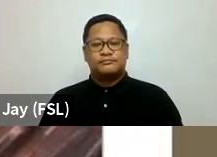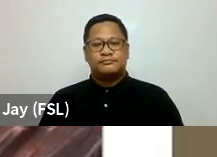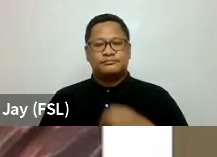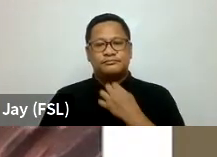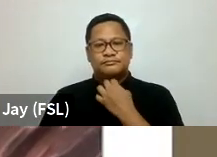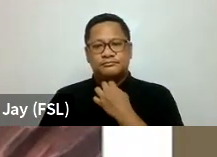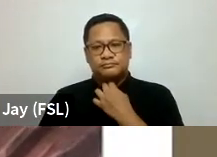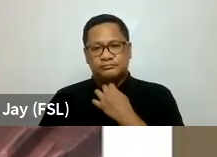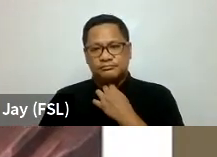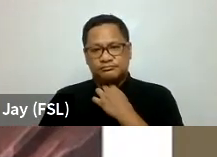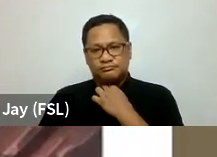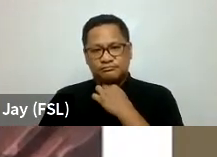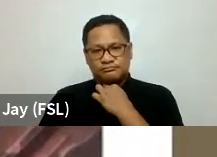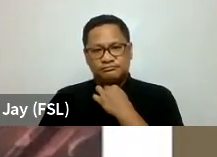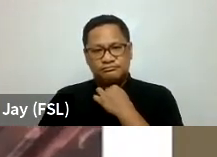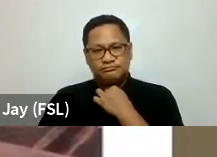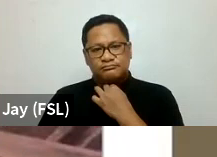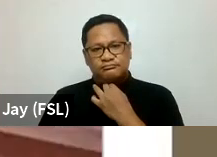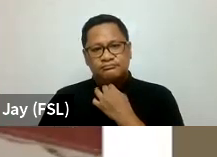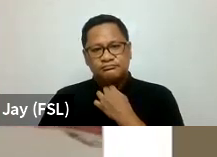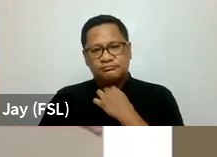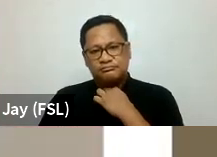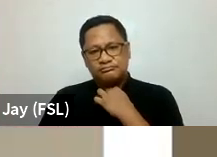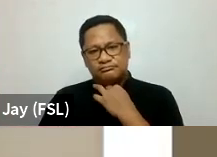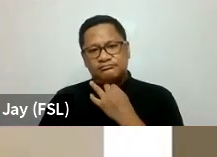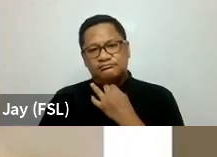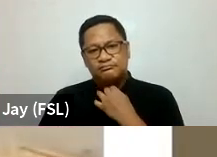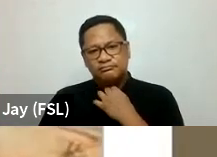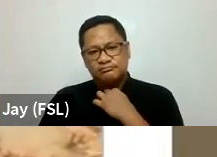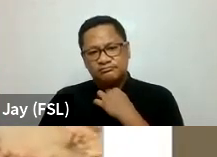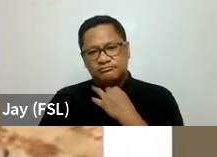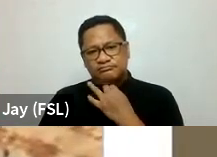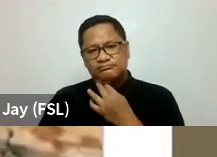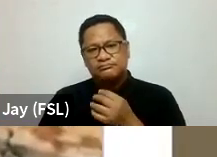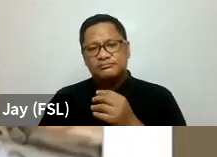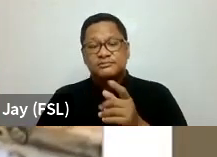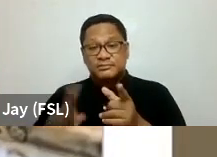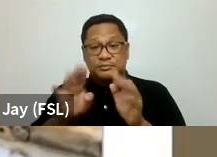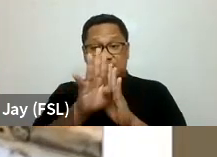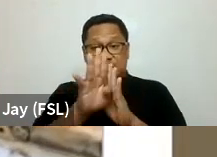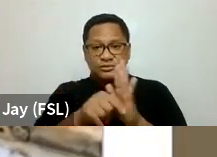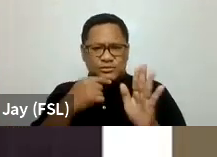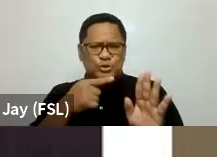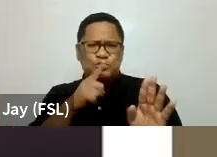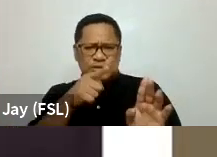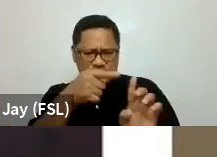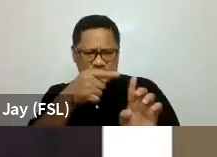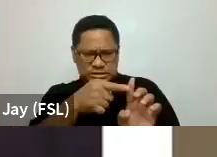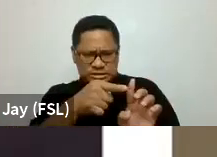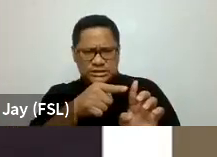Ay, hindi. Mag-drill na lang tayo ng ano dyan. Cornet bracket. Cornet bracket.